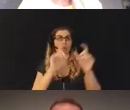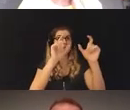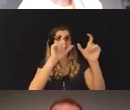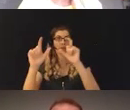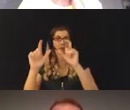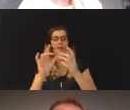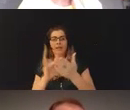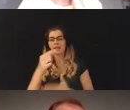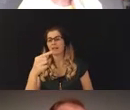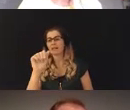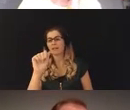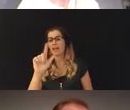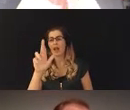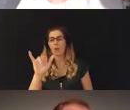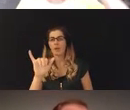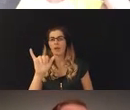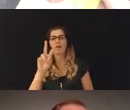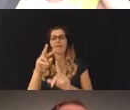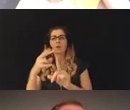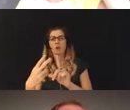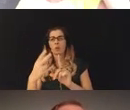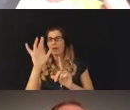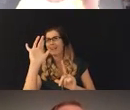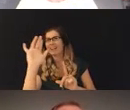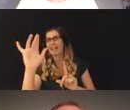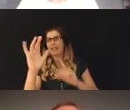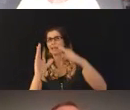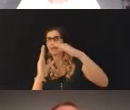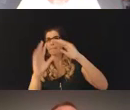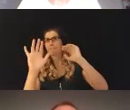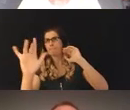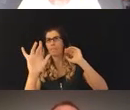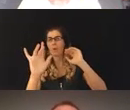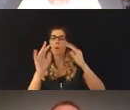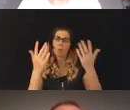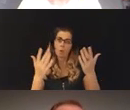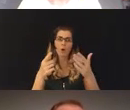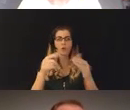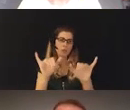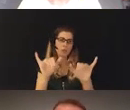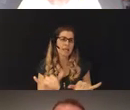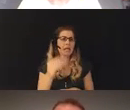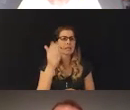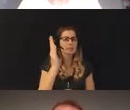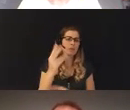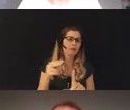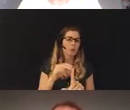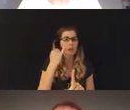screen where it says gallery view, as you can see in that image, or stay in the active speaker view if you want to just see who's